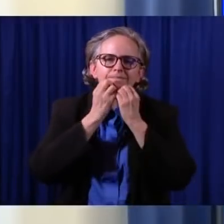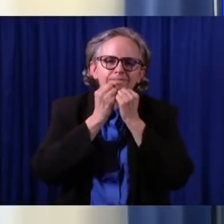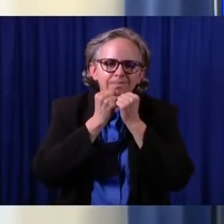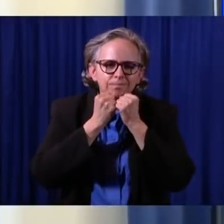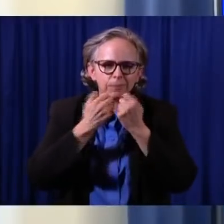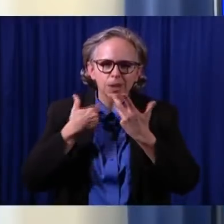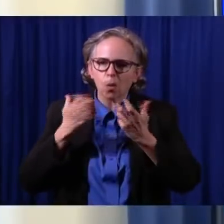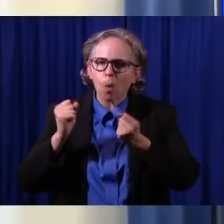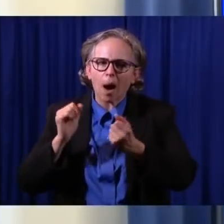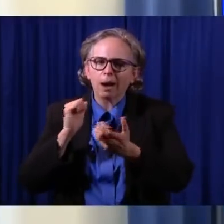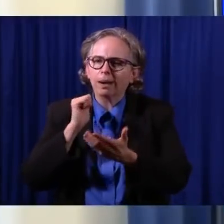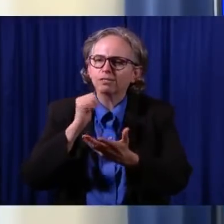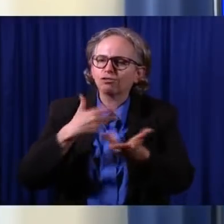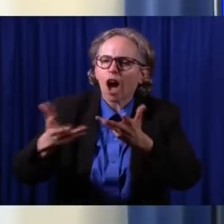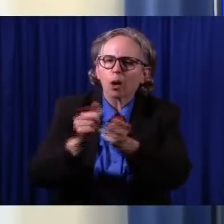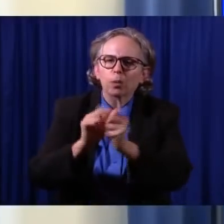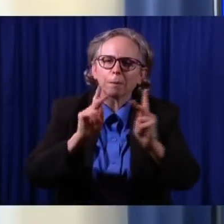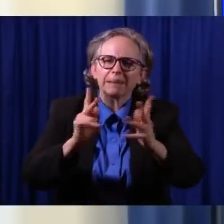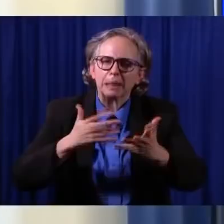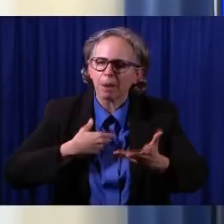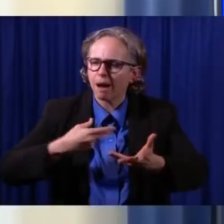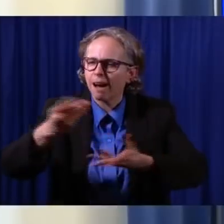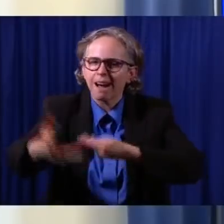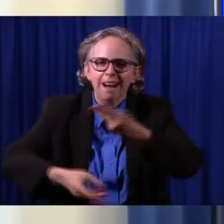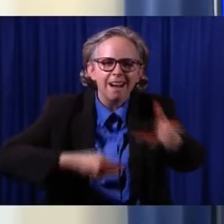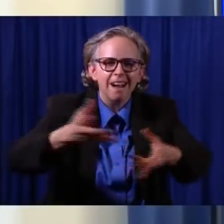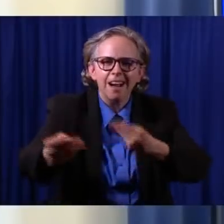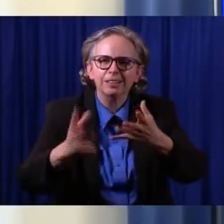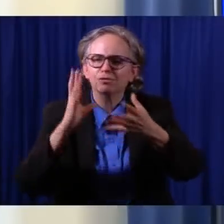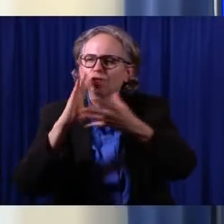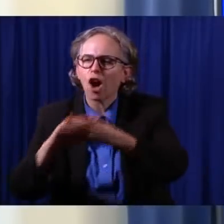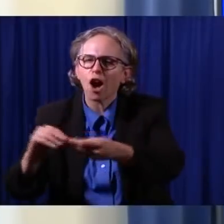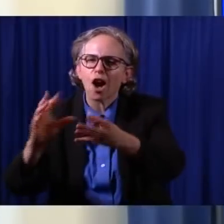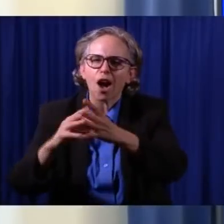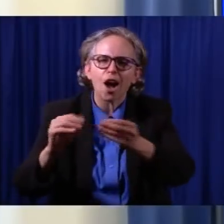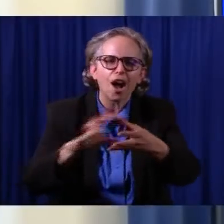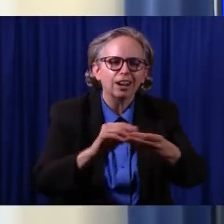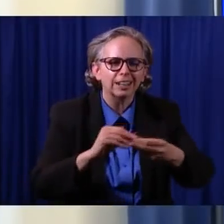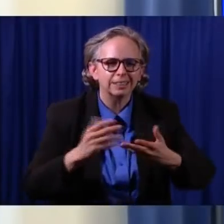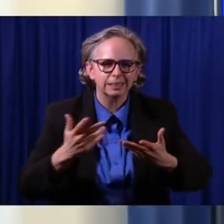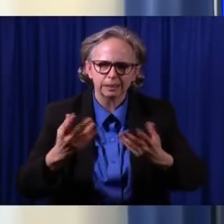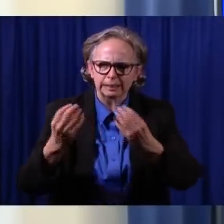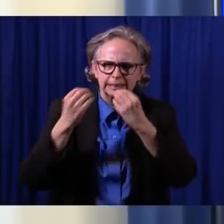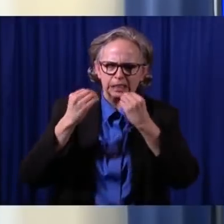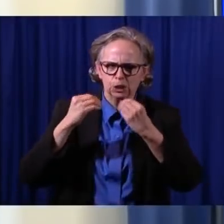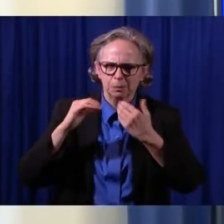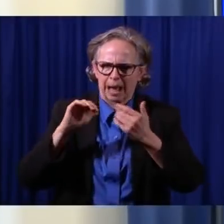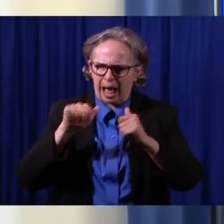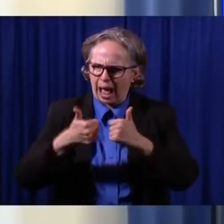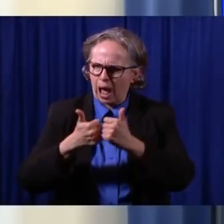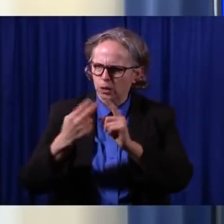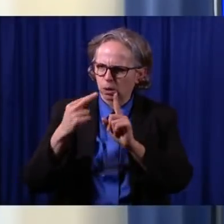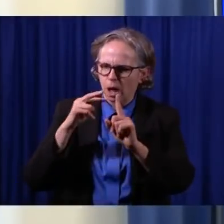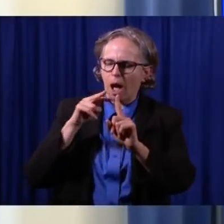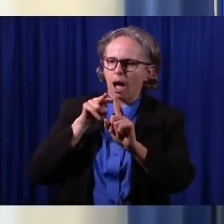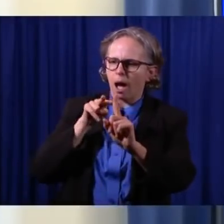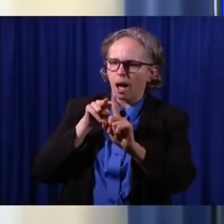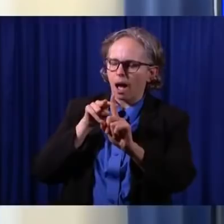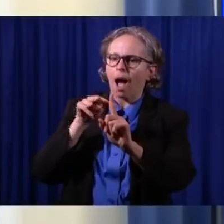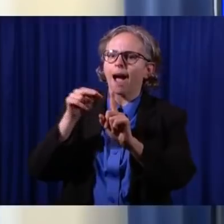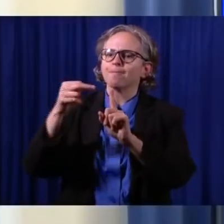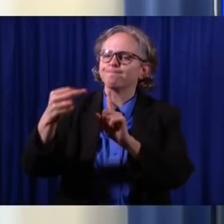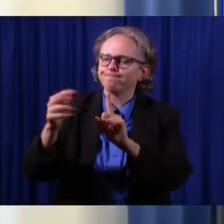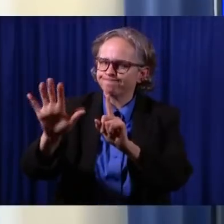also stories that need told and heard. There are many viewpoints. One of the things I've learned at the hand of this governor is